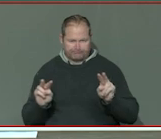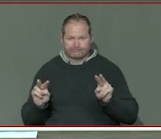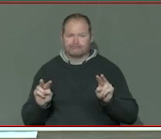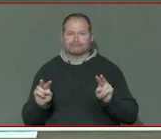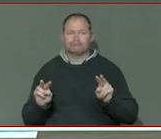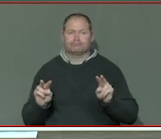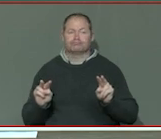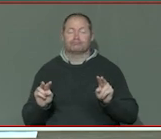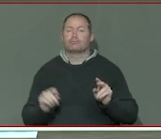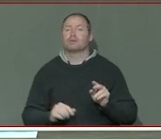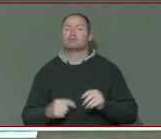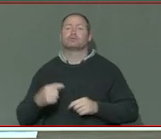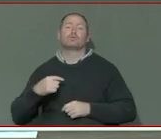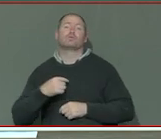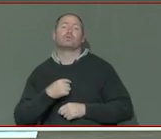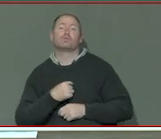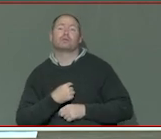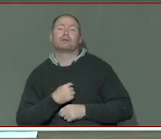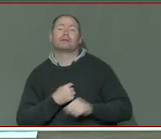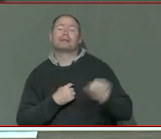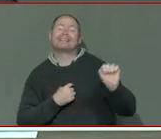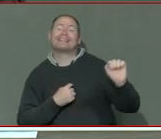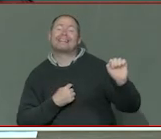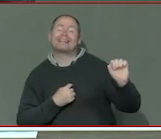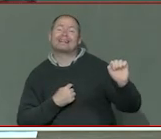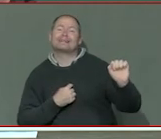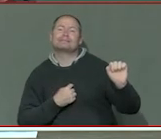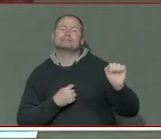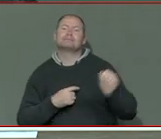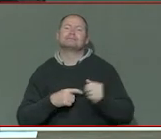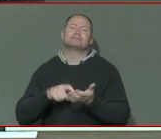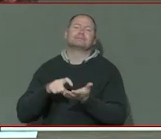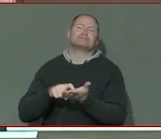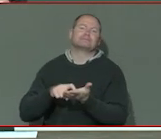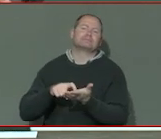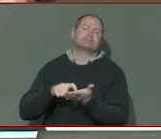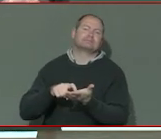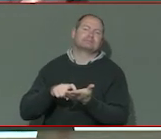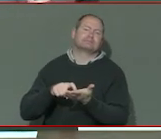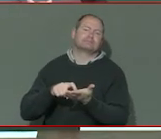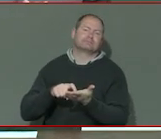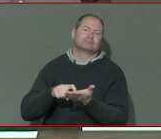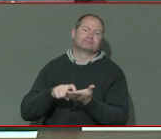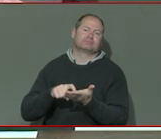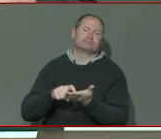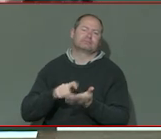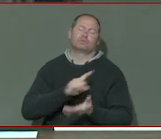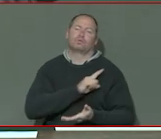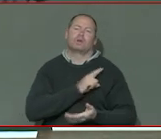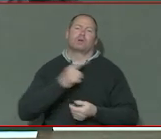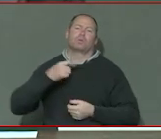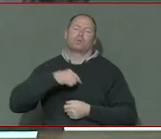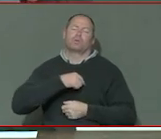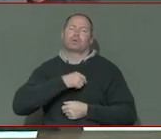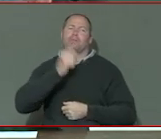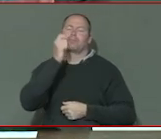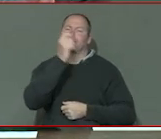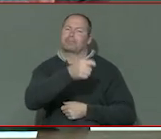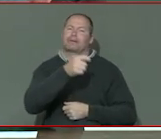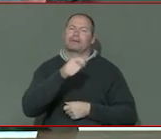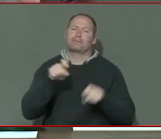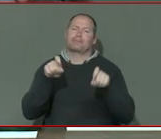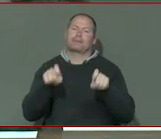we are debtors. All right. So there's 2 ways in which I ask it. The one is they give you the creditors